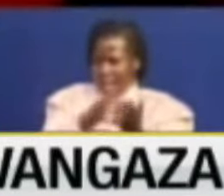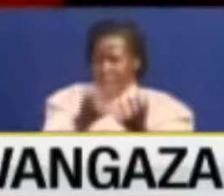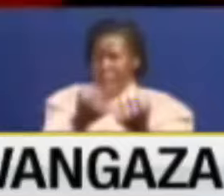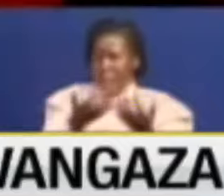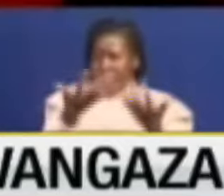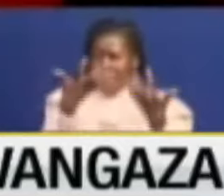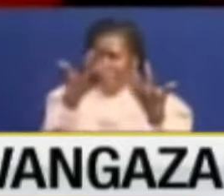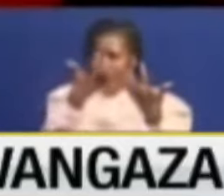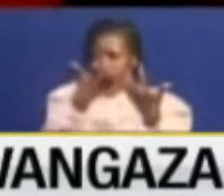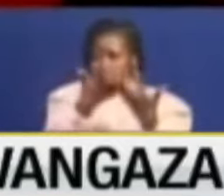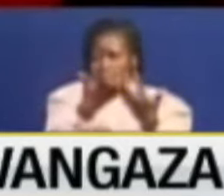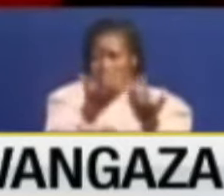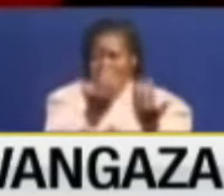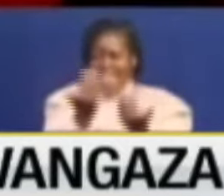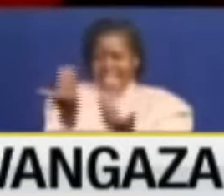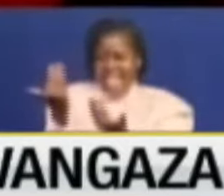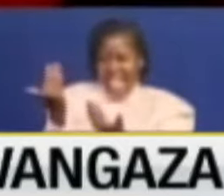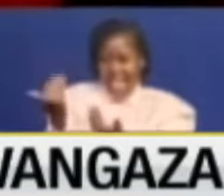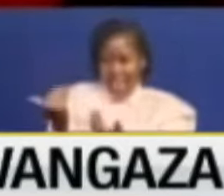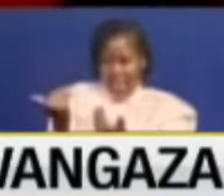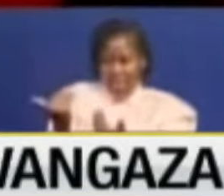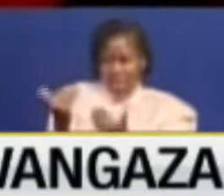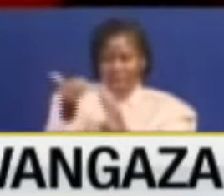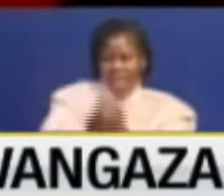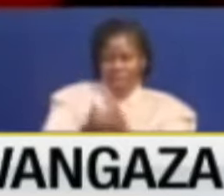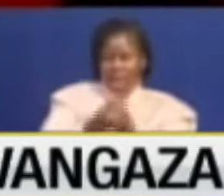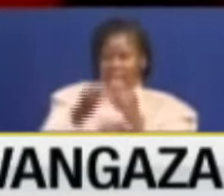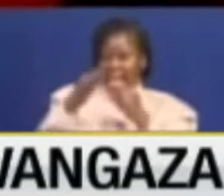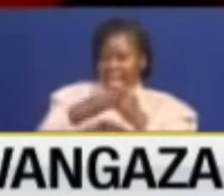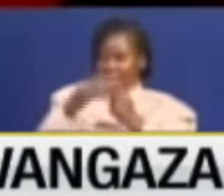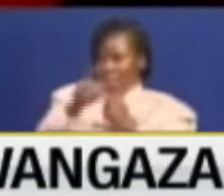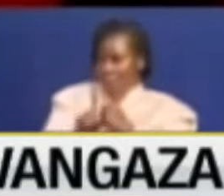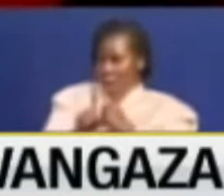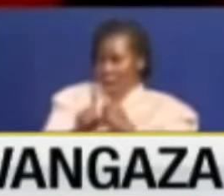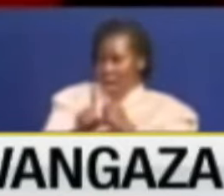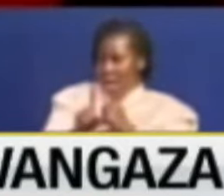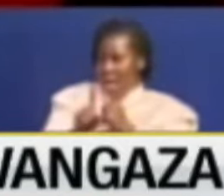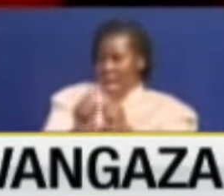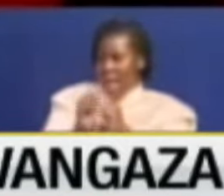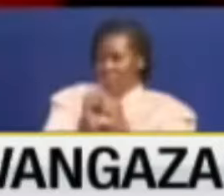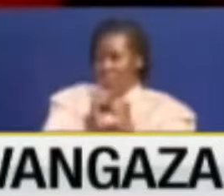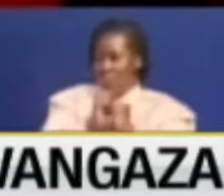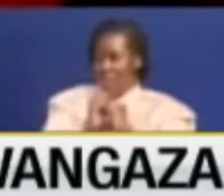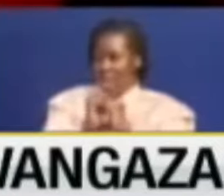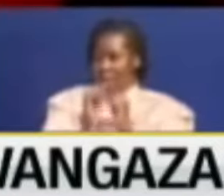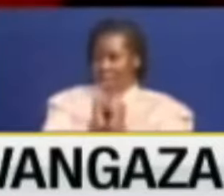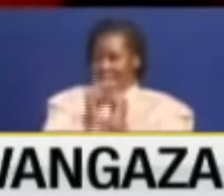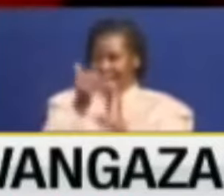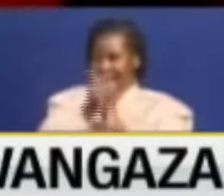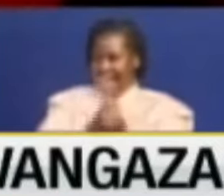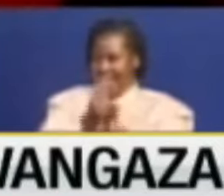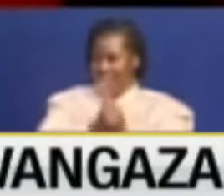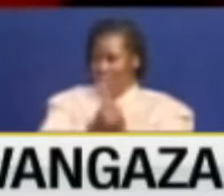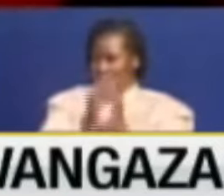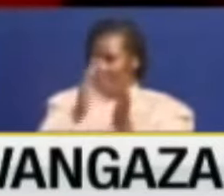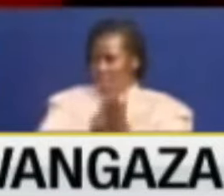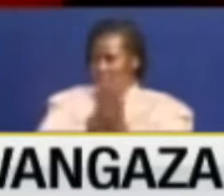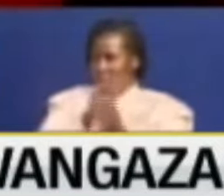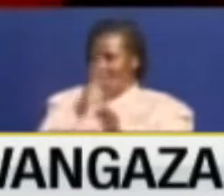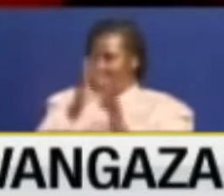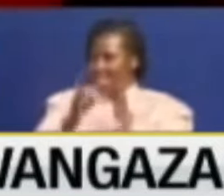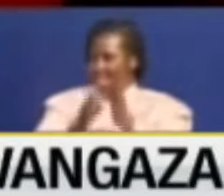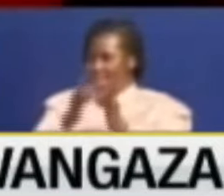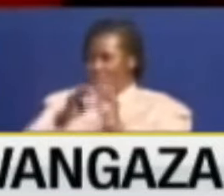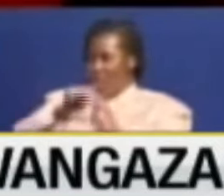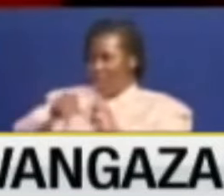the threshold as enshrined under Article 181 and as read together with Section 33 of the